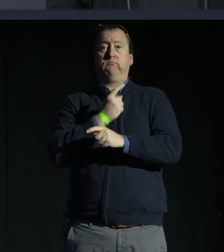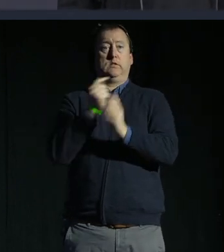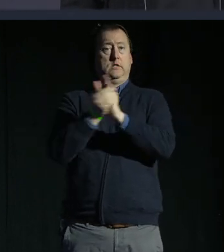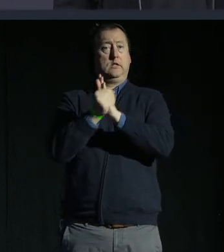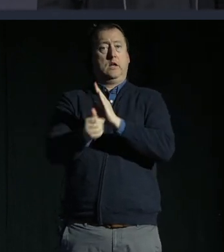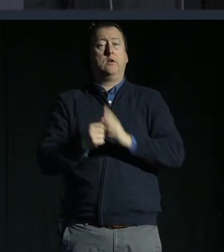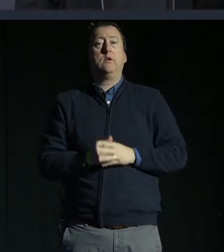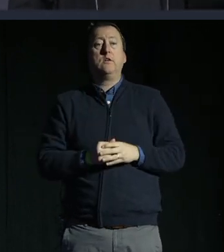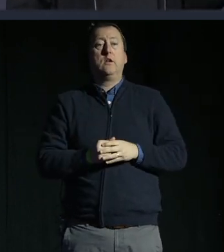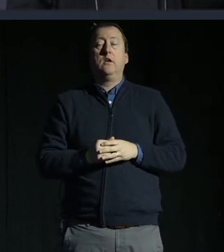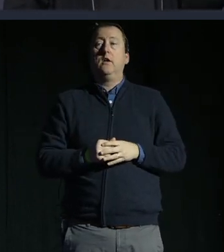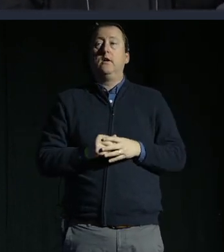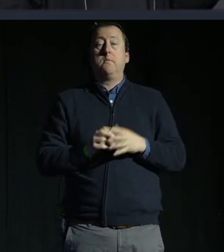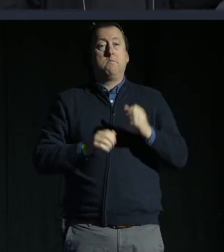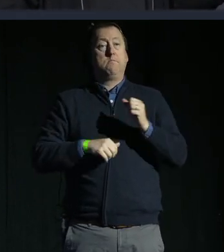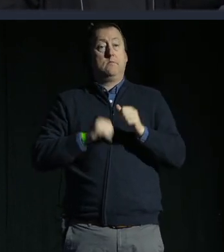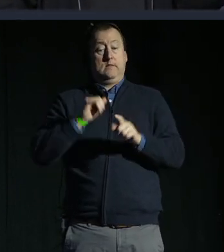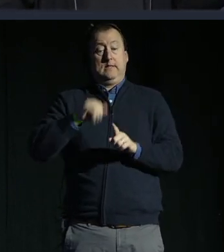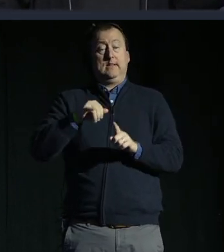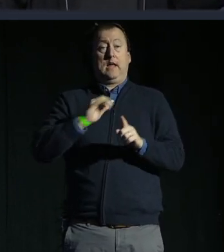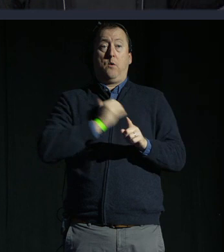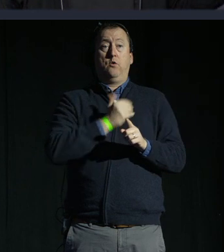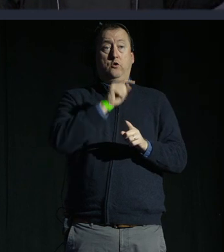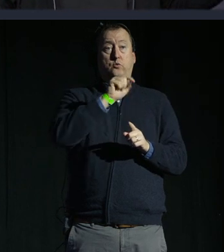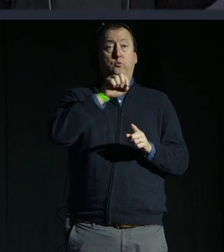Most modern tooling integrates directly with DBT.